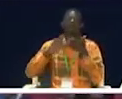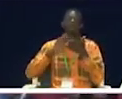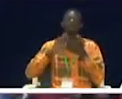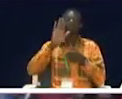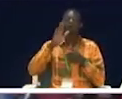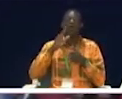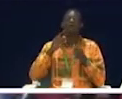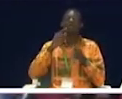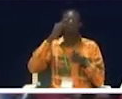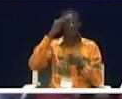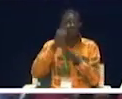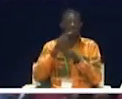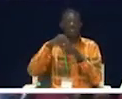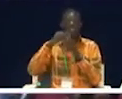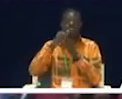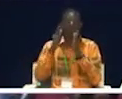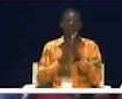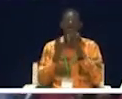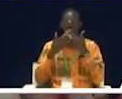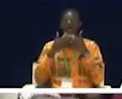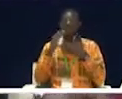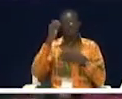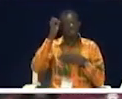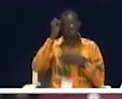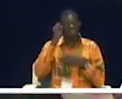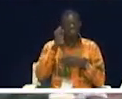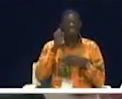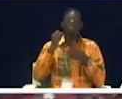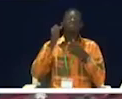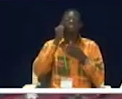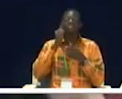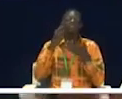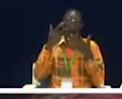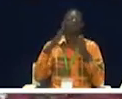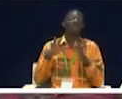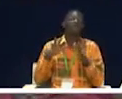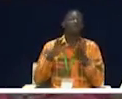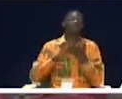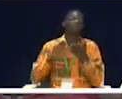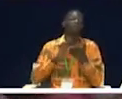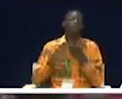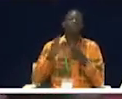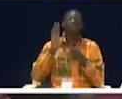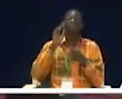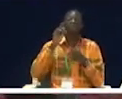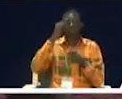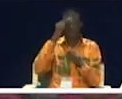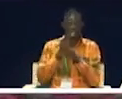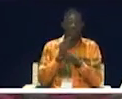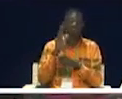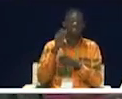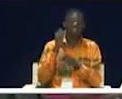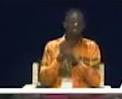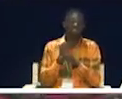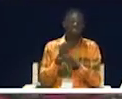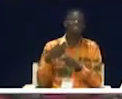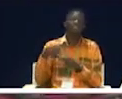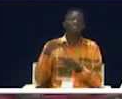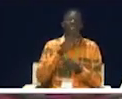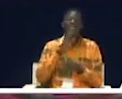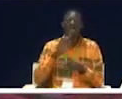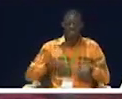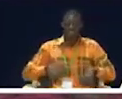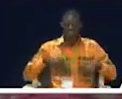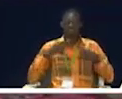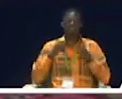And imagine, after she forgave her brother-in-law, the brother-in-law offended her, 13 years of marriage, they were living together and